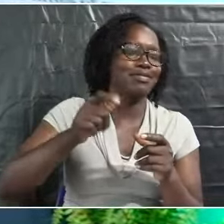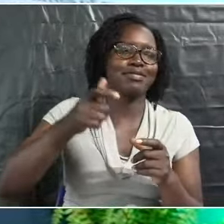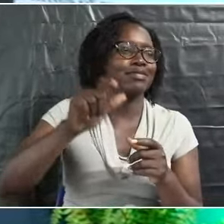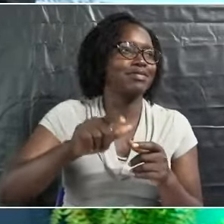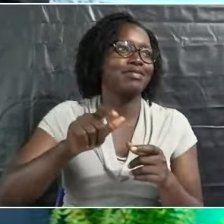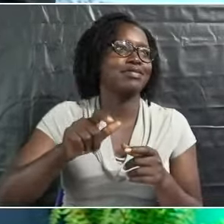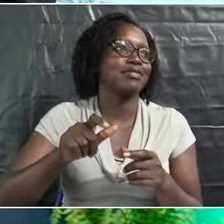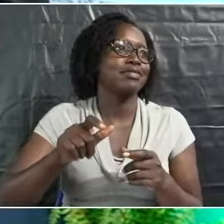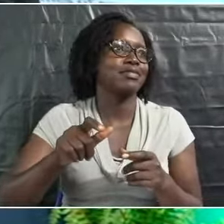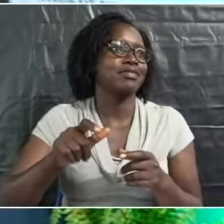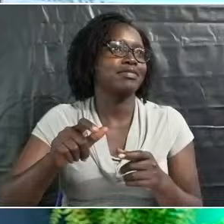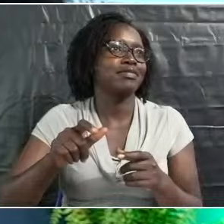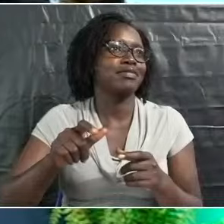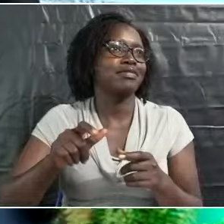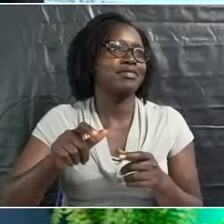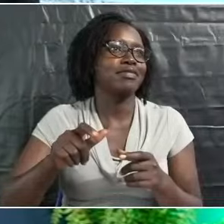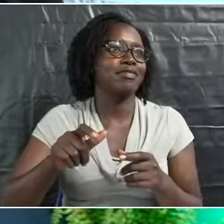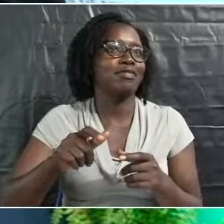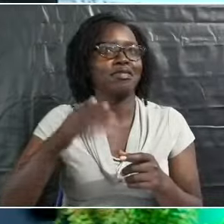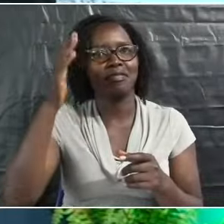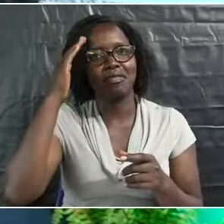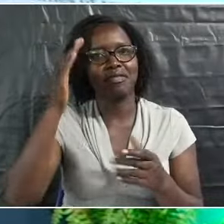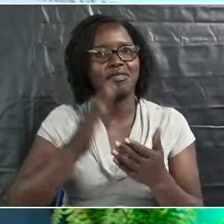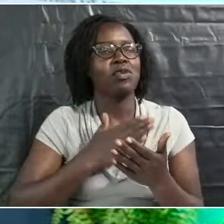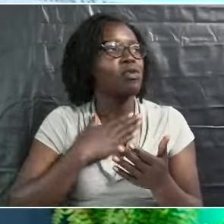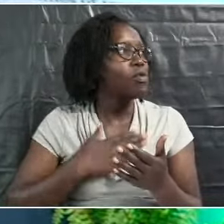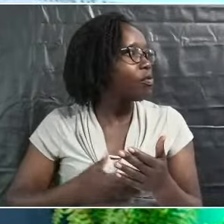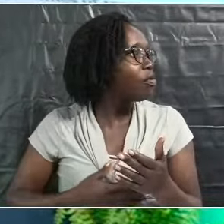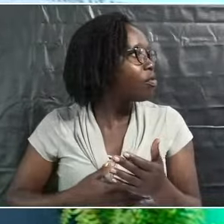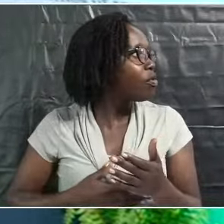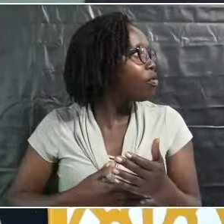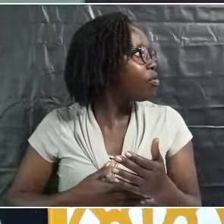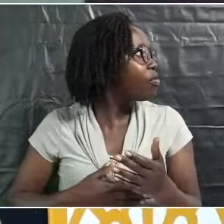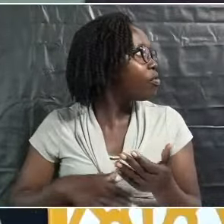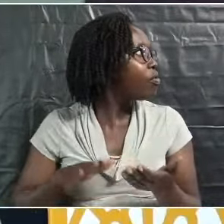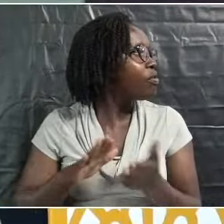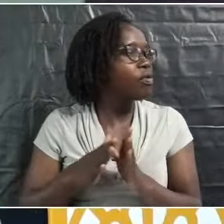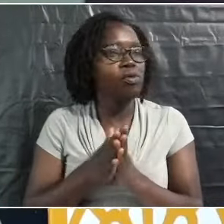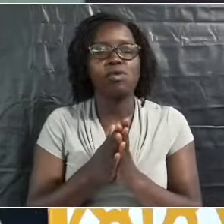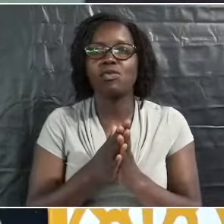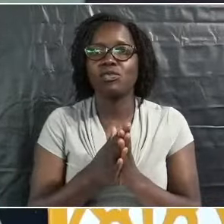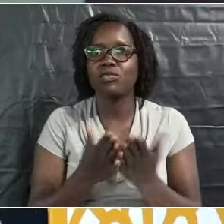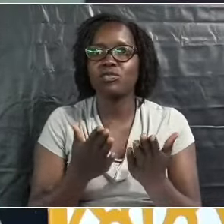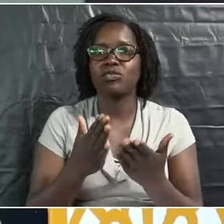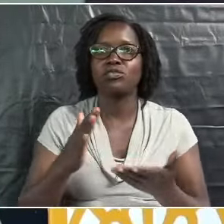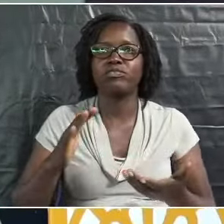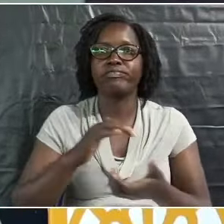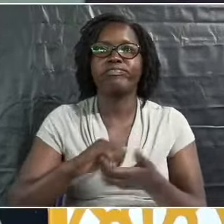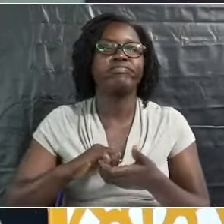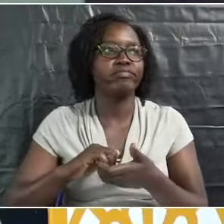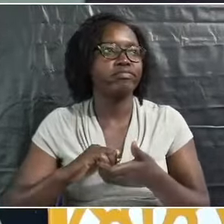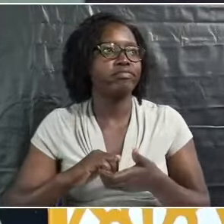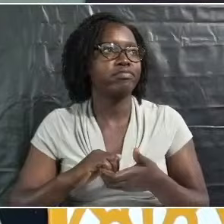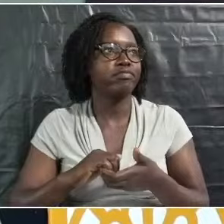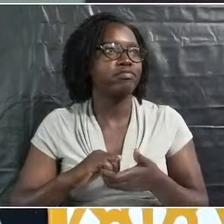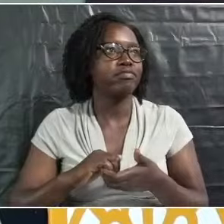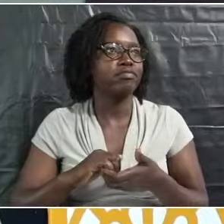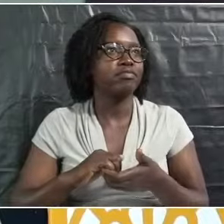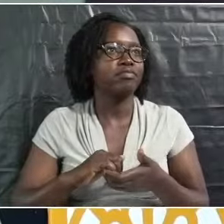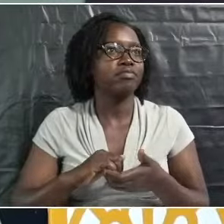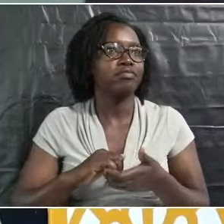that. I had somebody I knew who fell into this kind of a trap. I decided